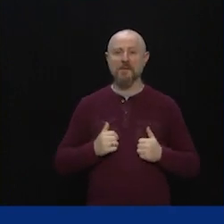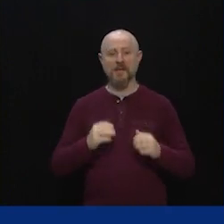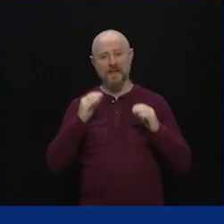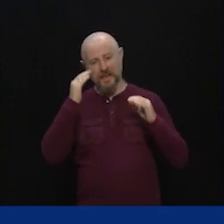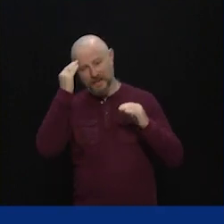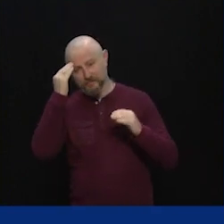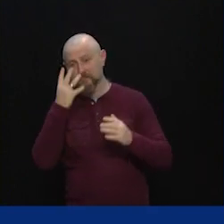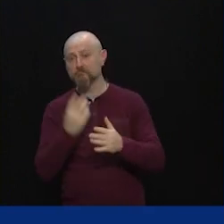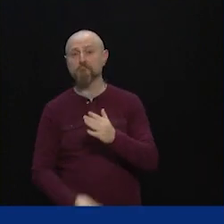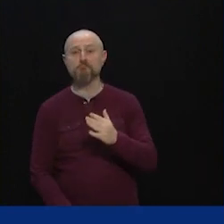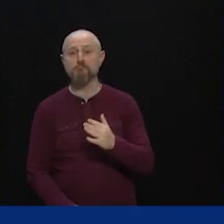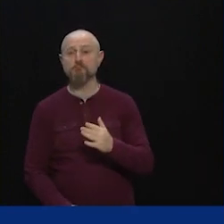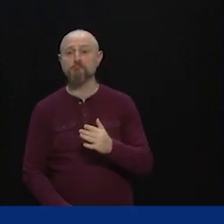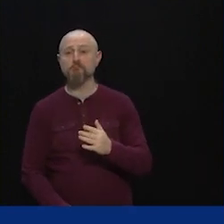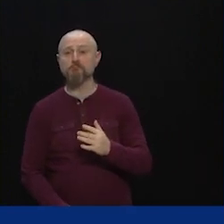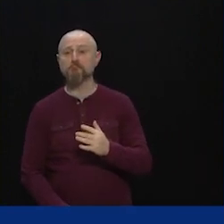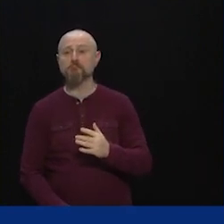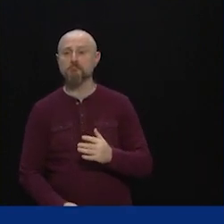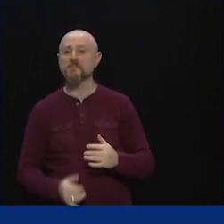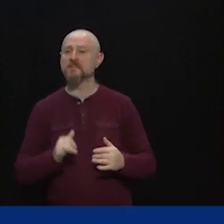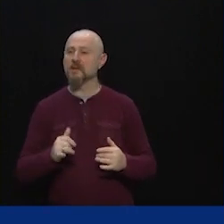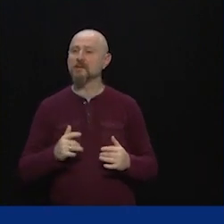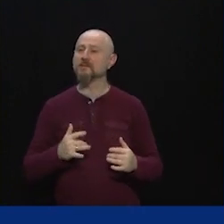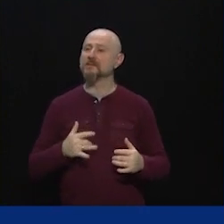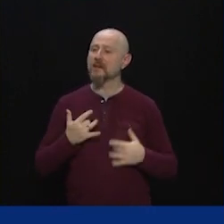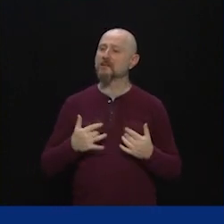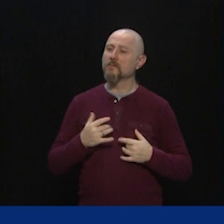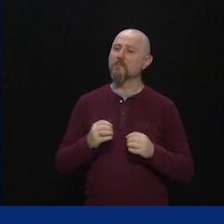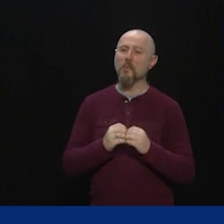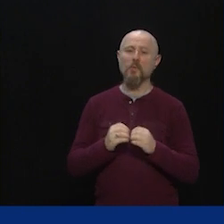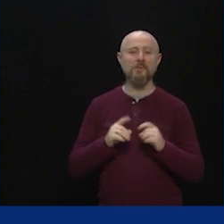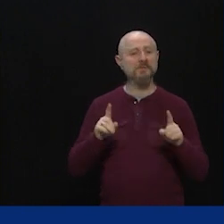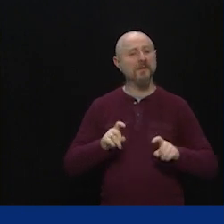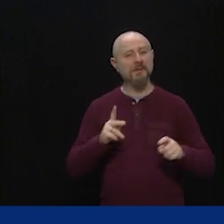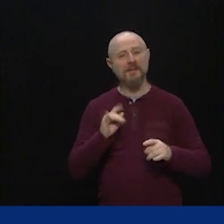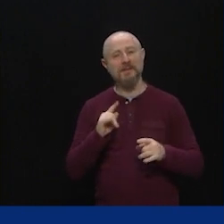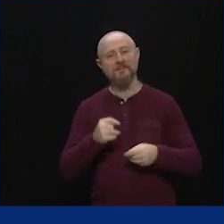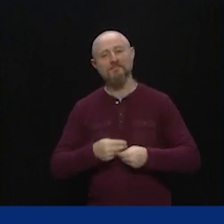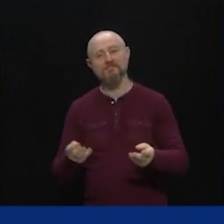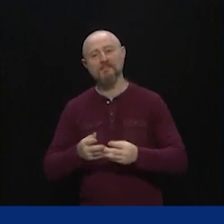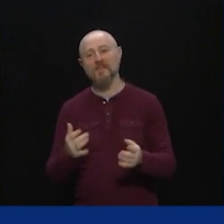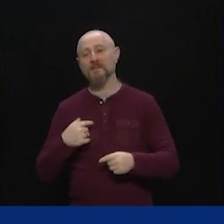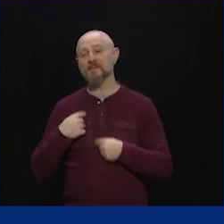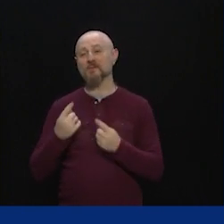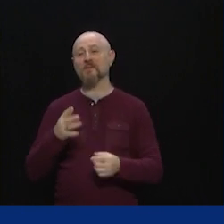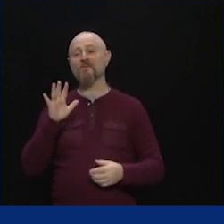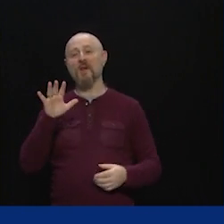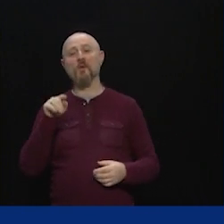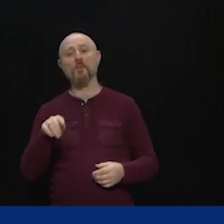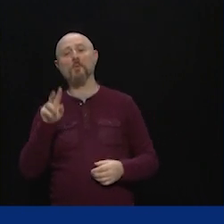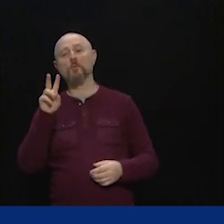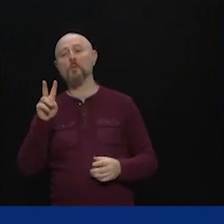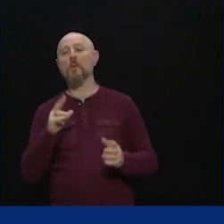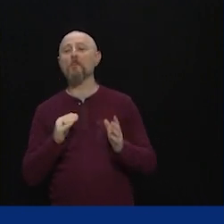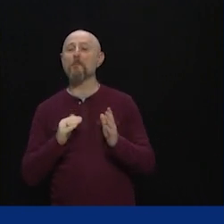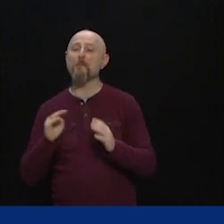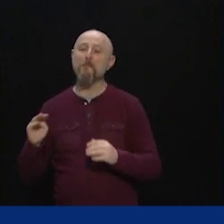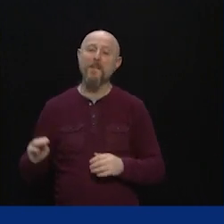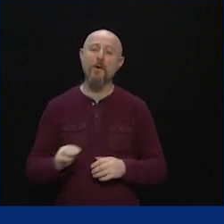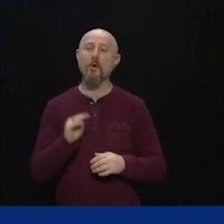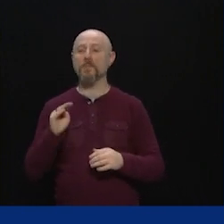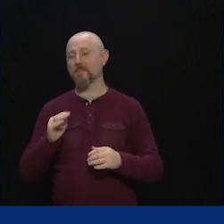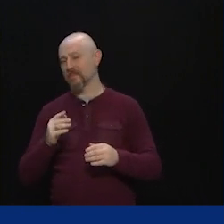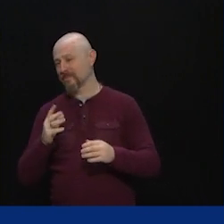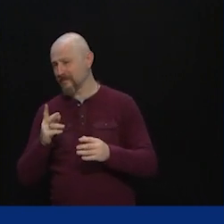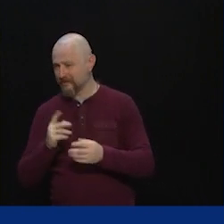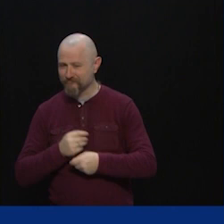are excited about having more test kits available. We've had 5.2 million test kits delivered to schools already with the express